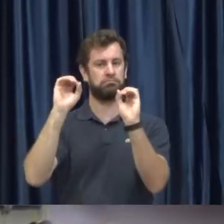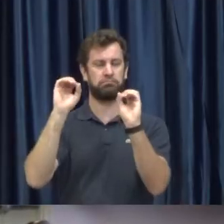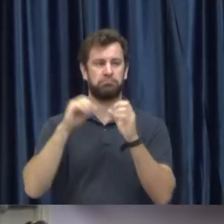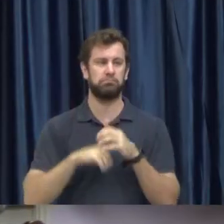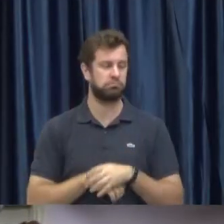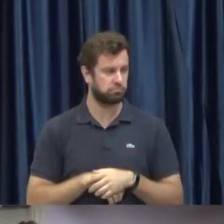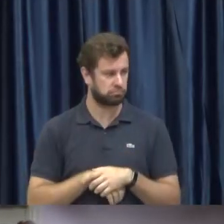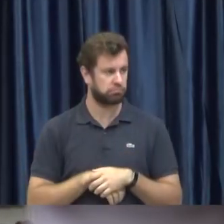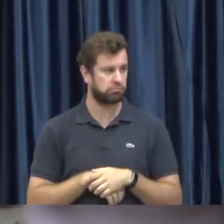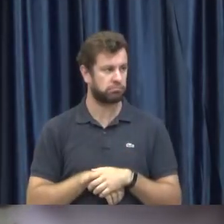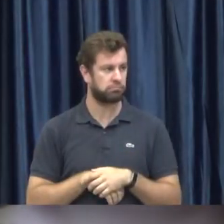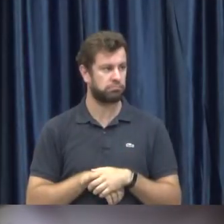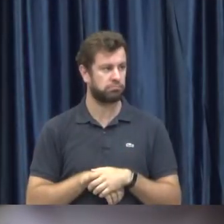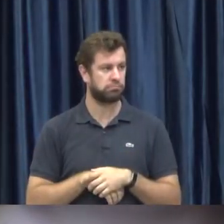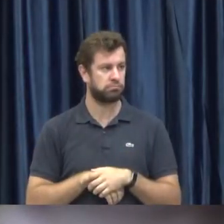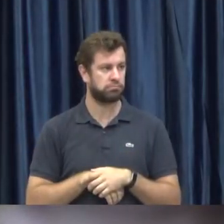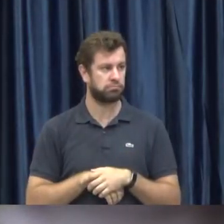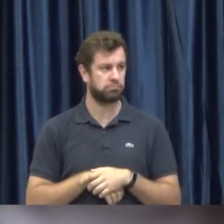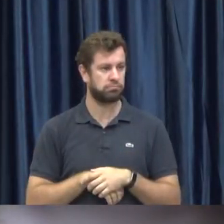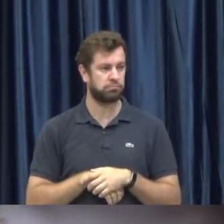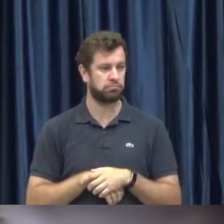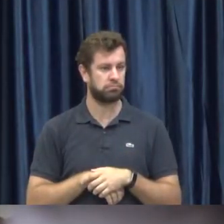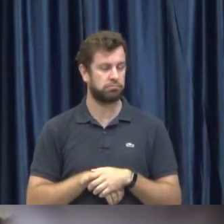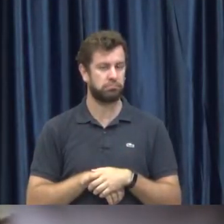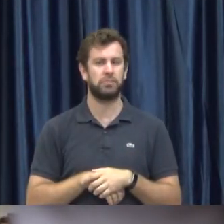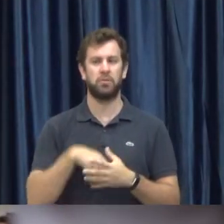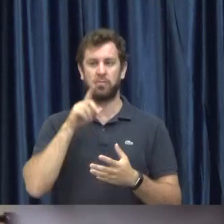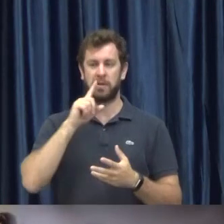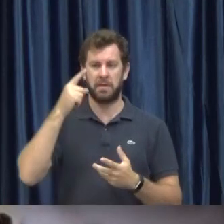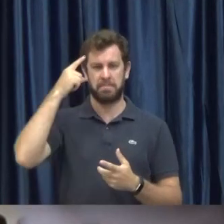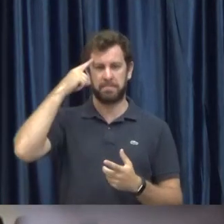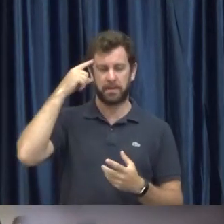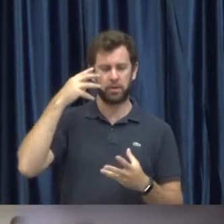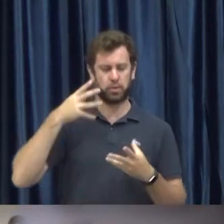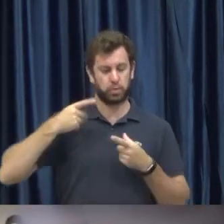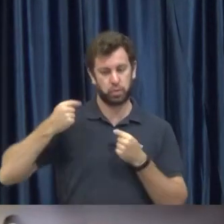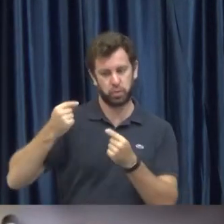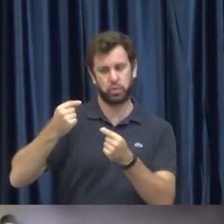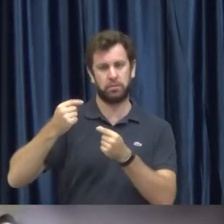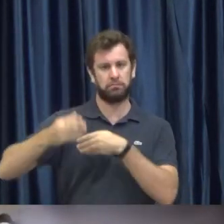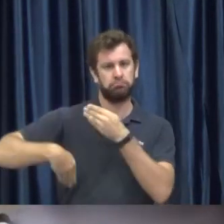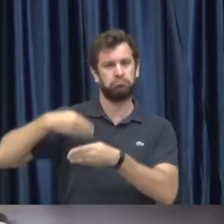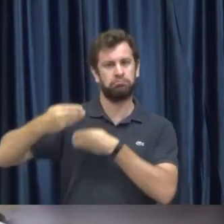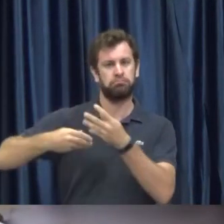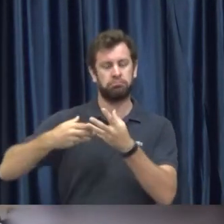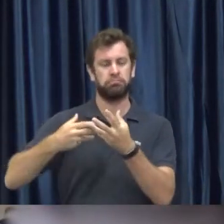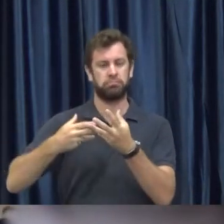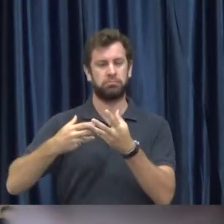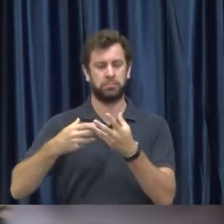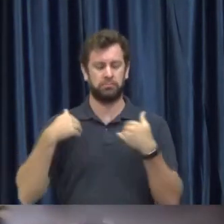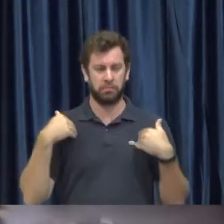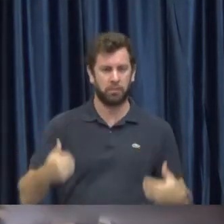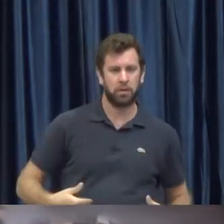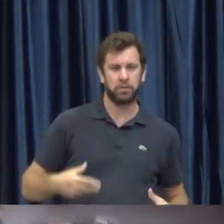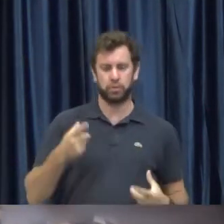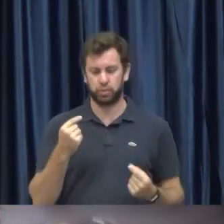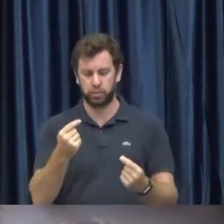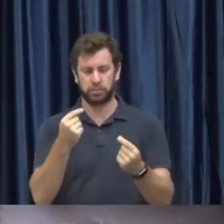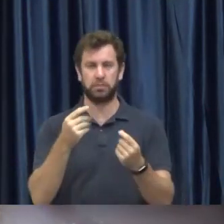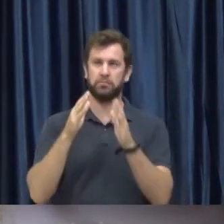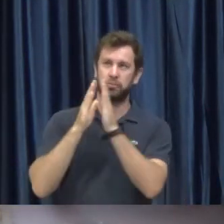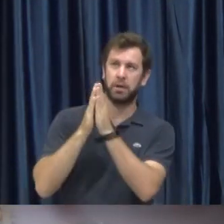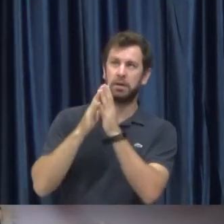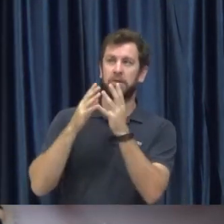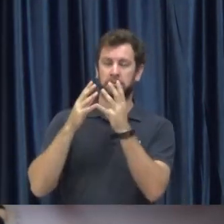so the Hajj who internalized the oneness goes back as a new person